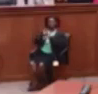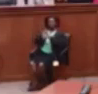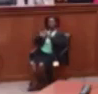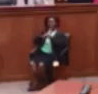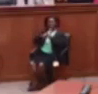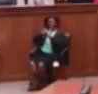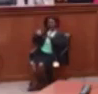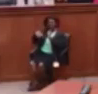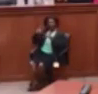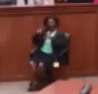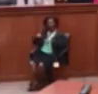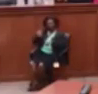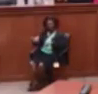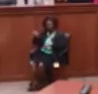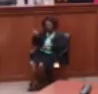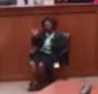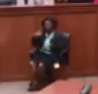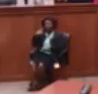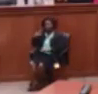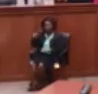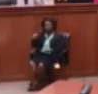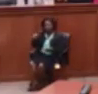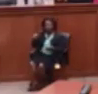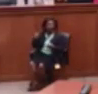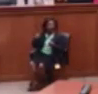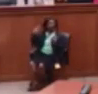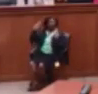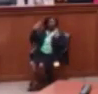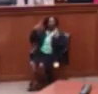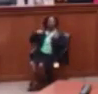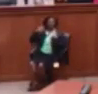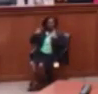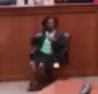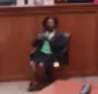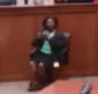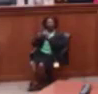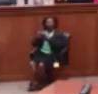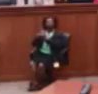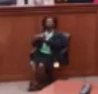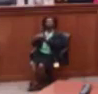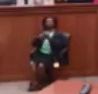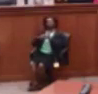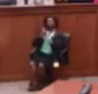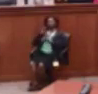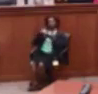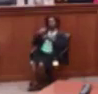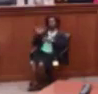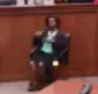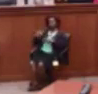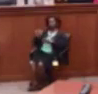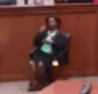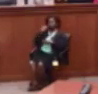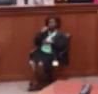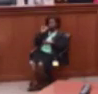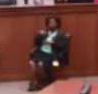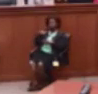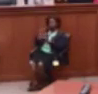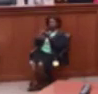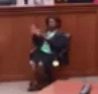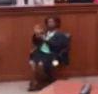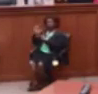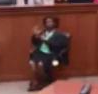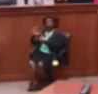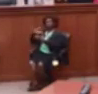Tech. There is likewise opportunity whenever that student undertakes college